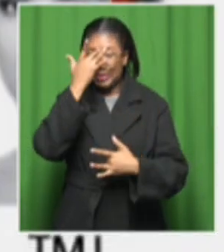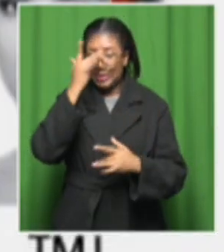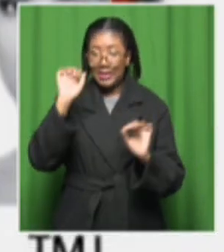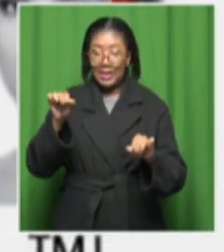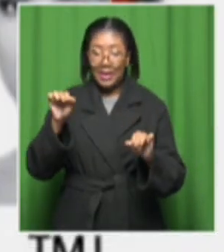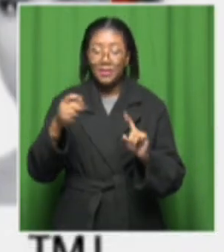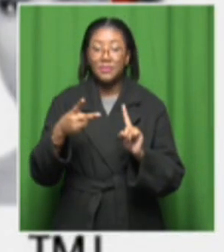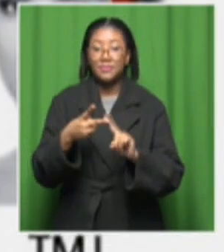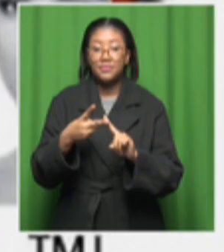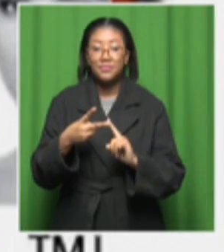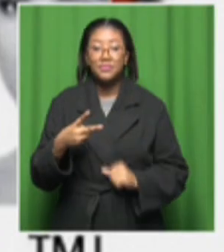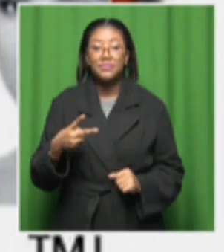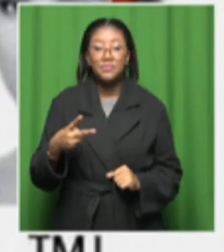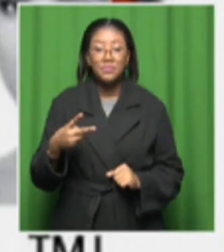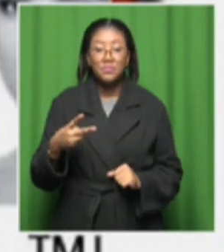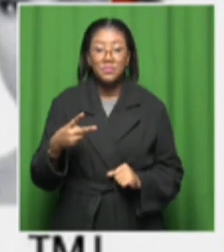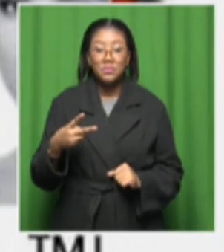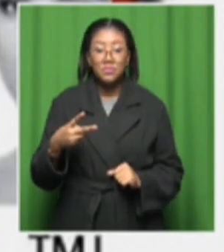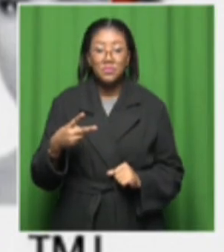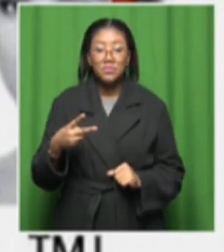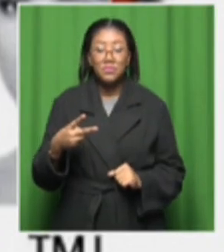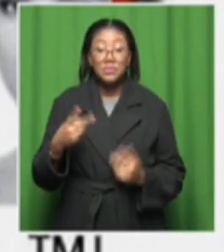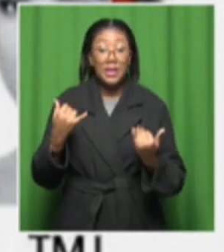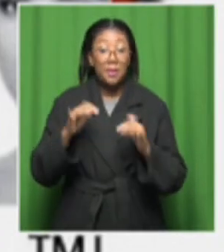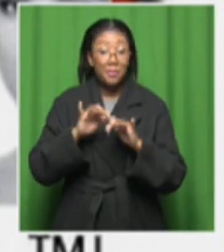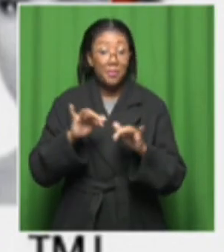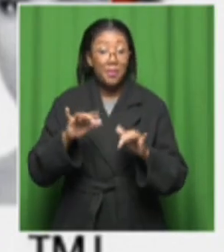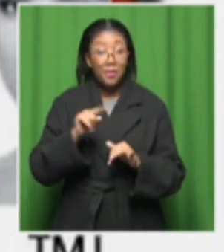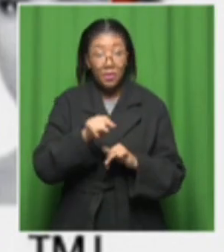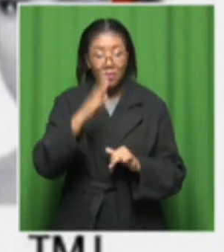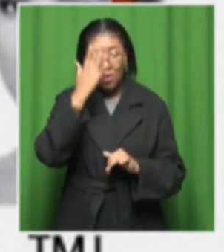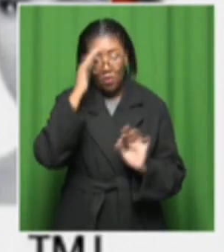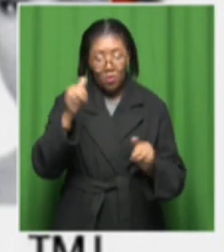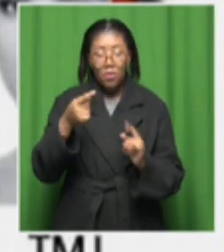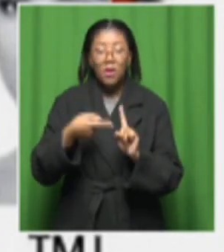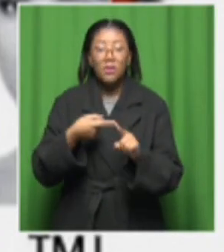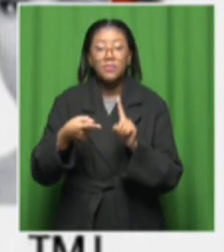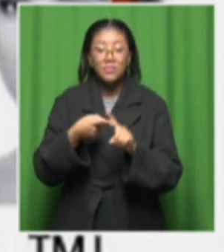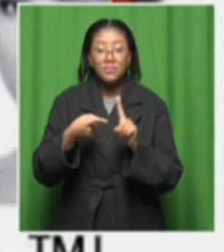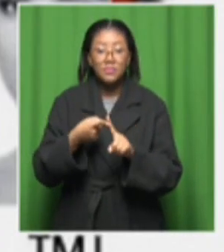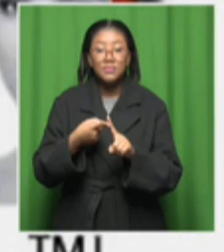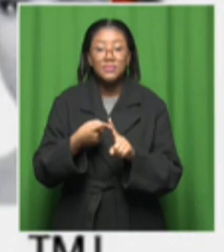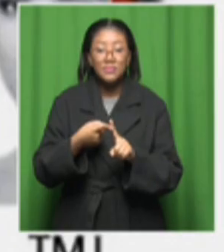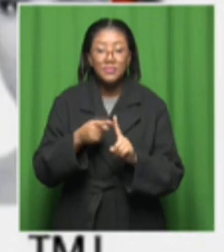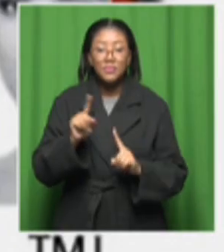The one thing that people need to be aware of is a bleed.